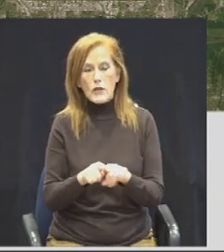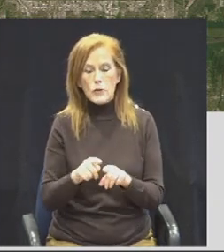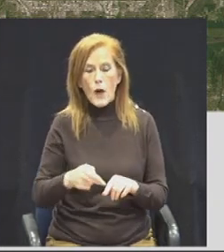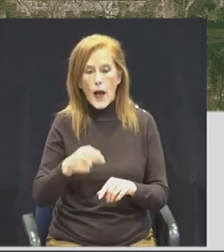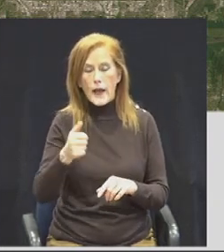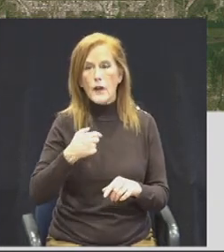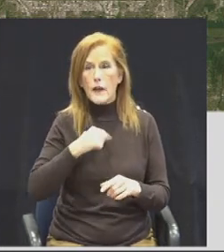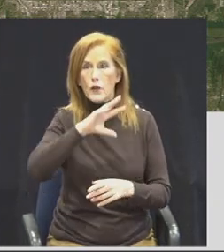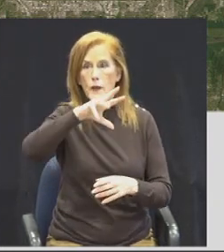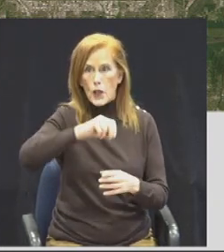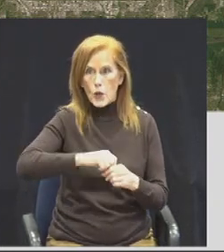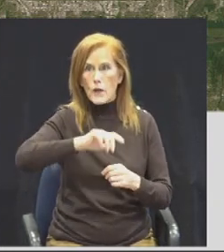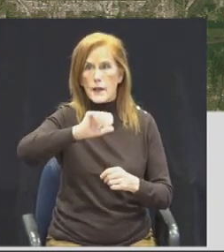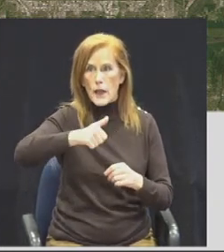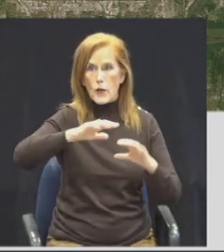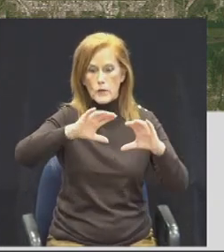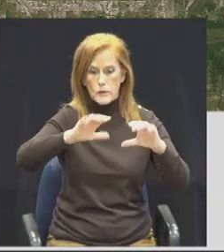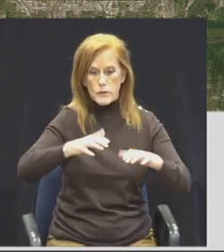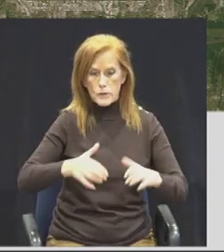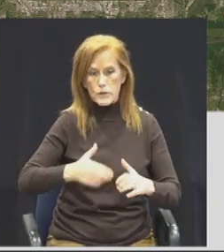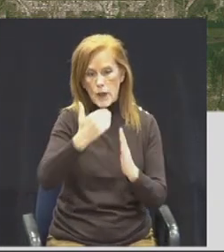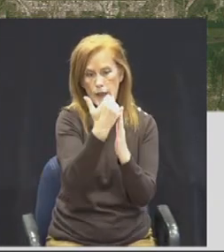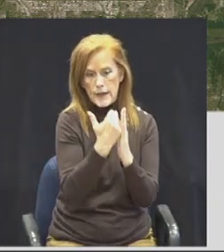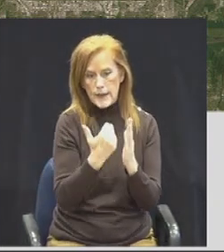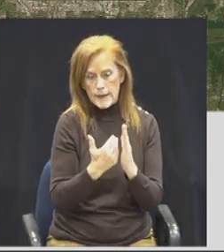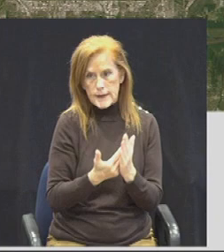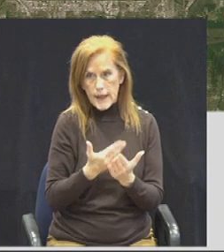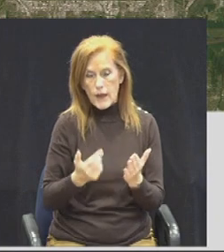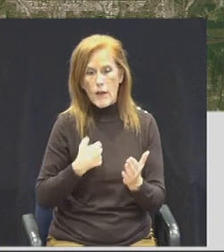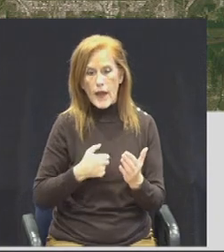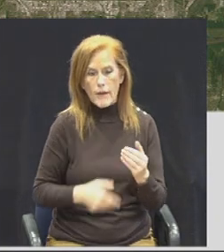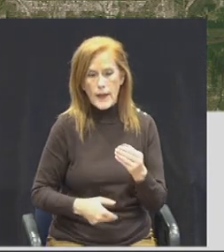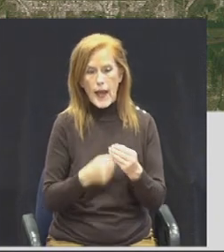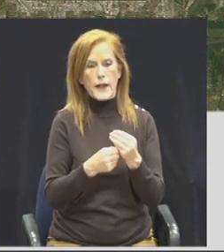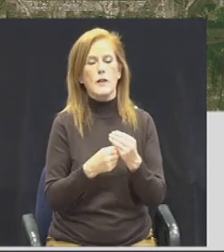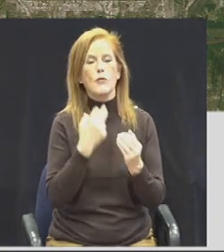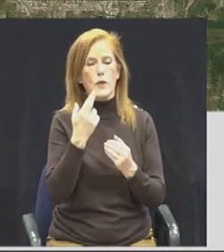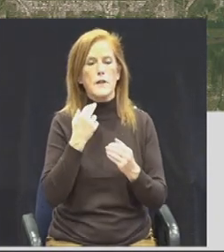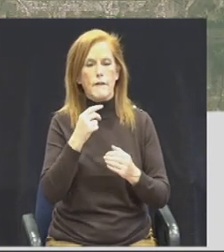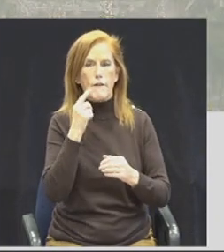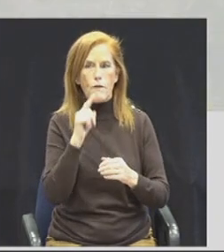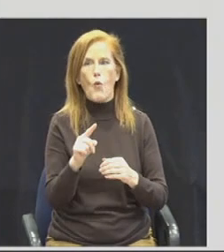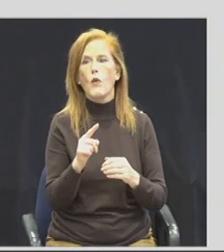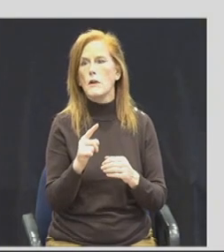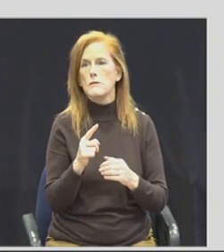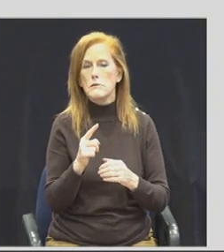when you look at these populations that have another factor.